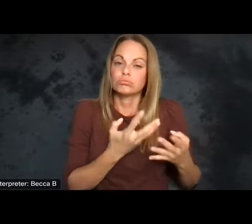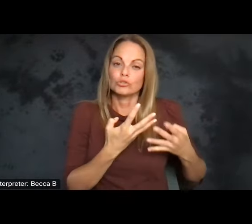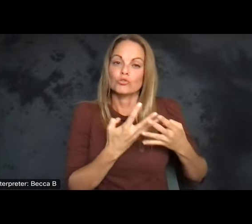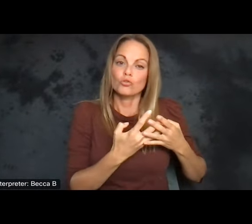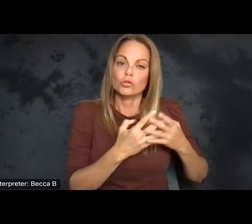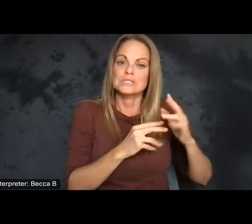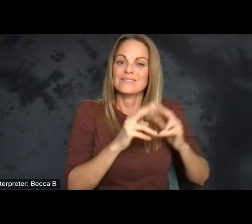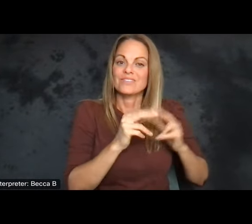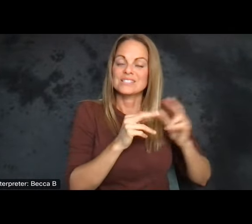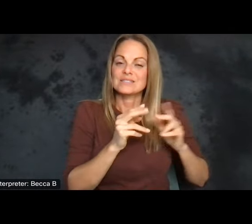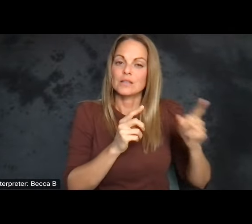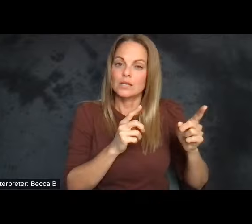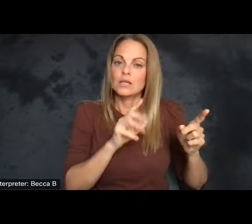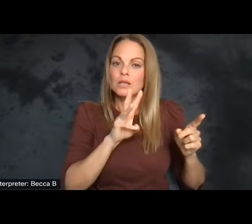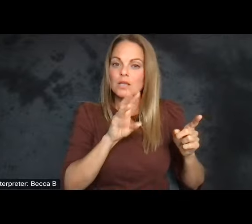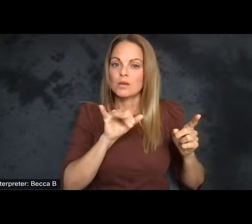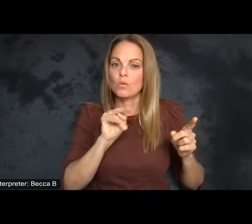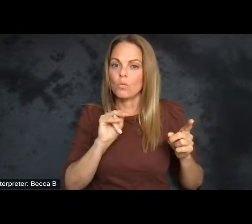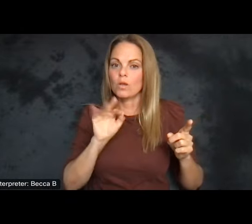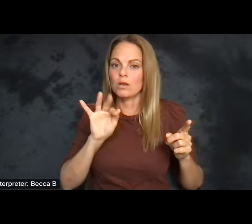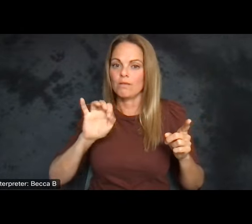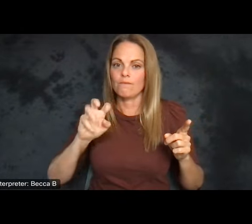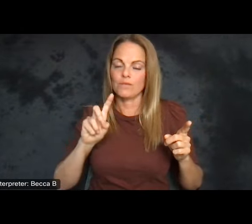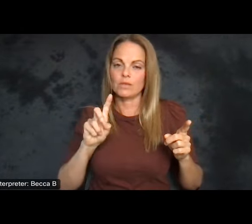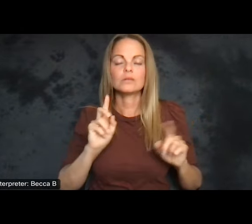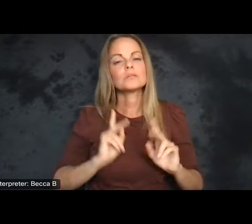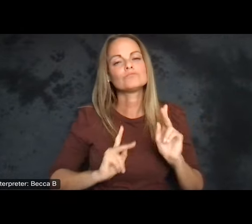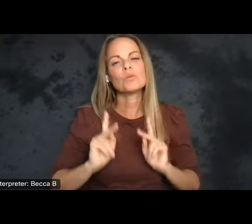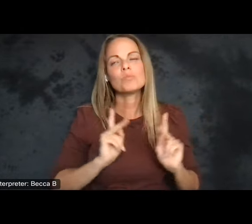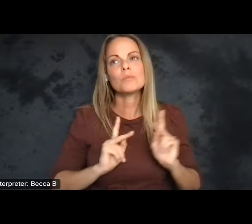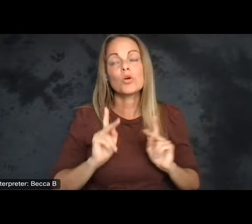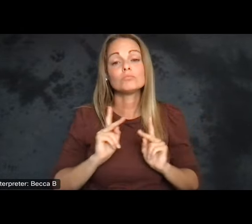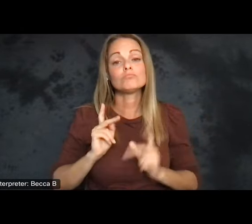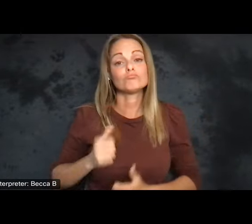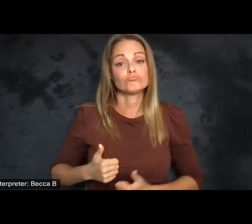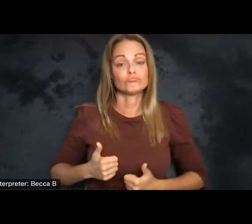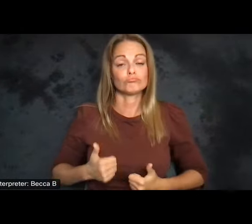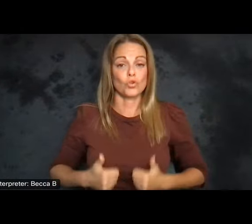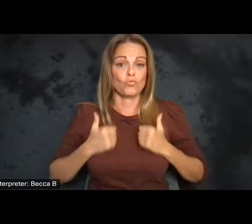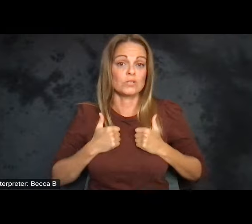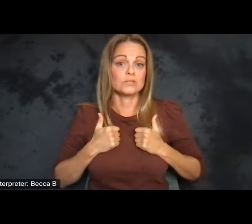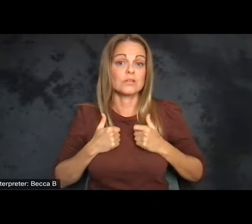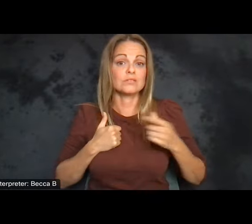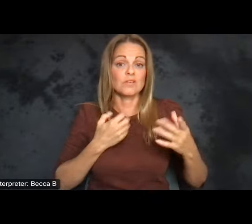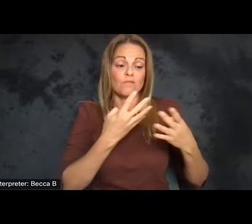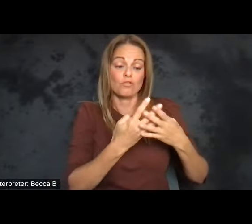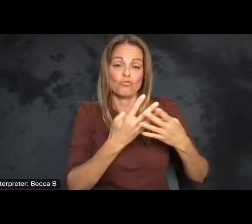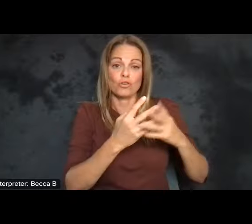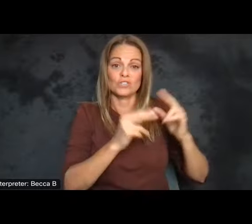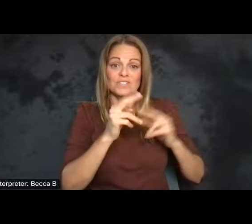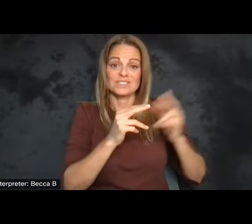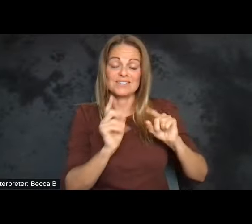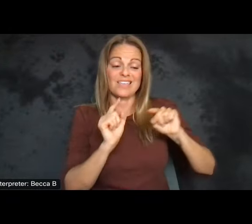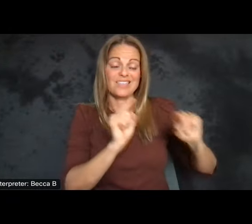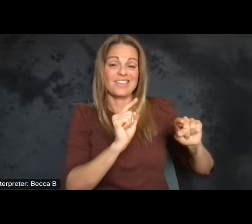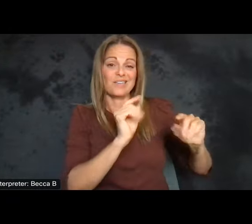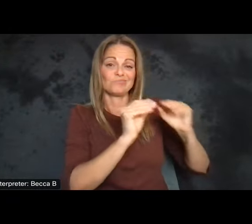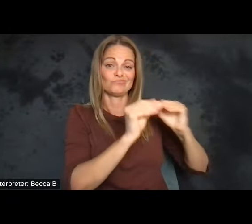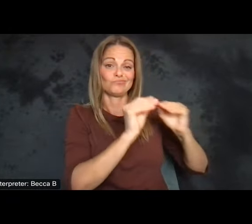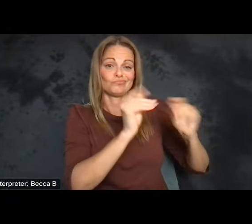Winfield, and we had folks that were residents of the correctional facility that came over and augmented